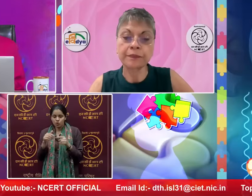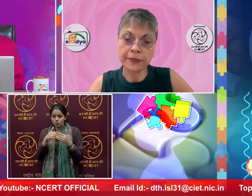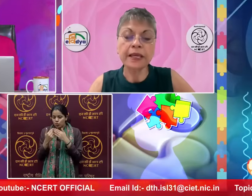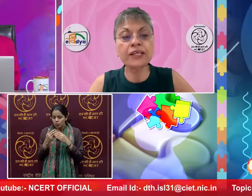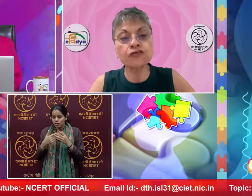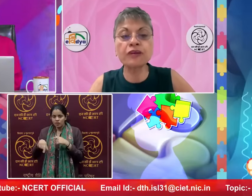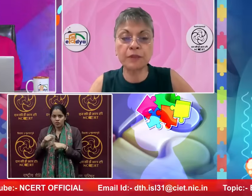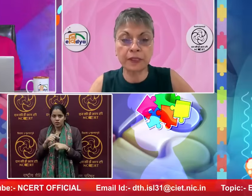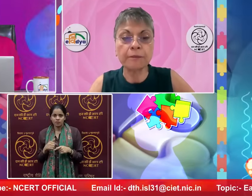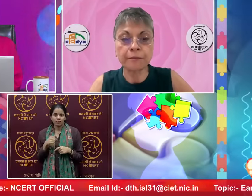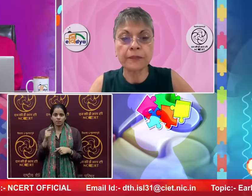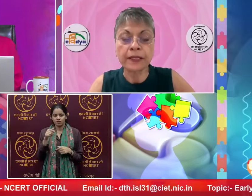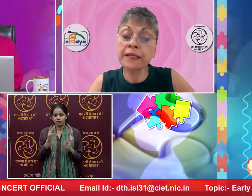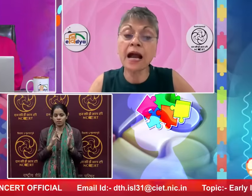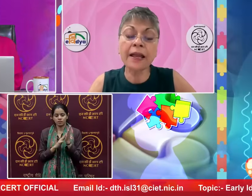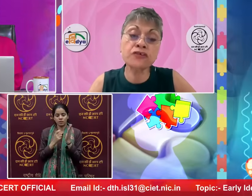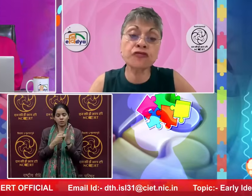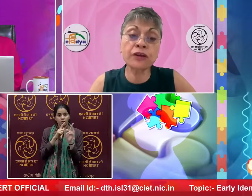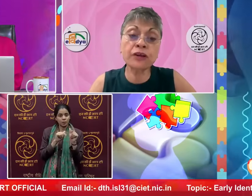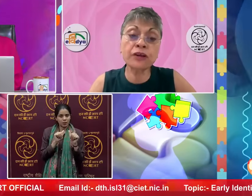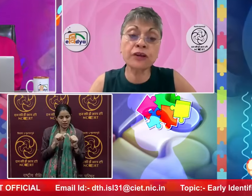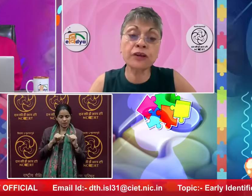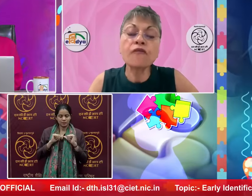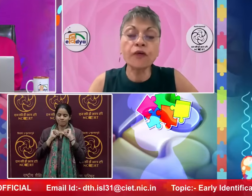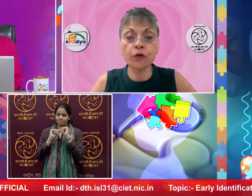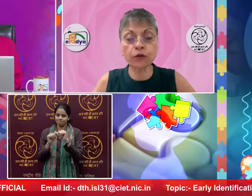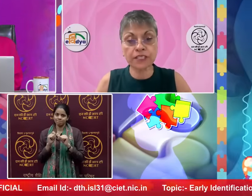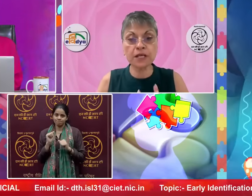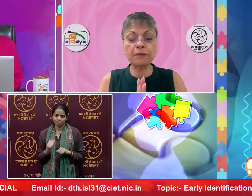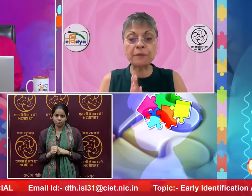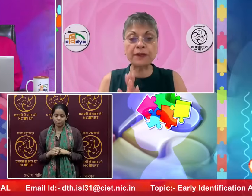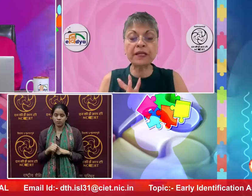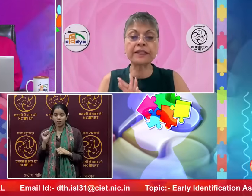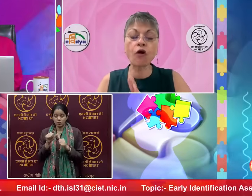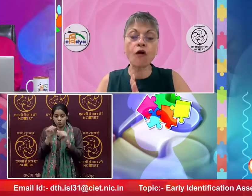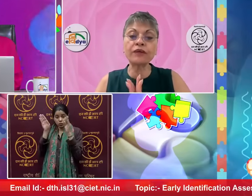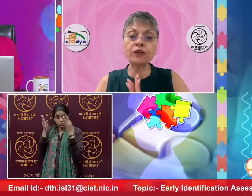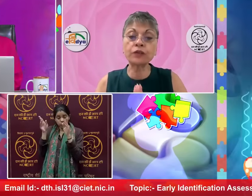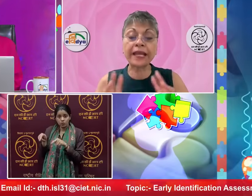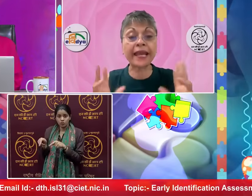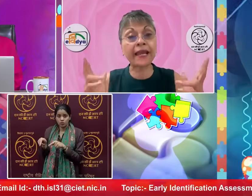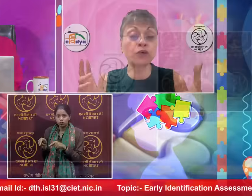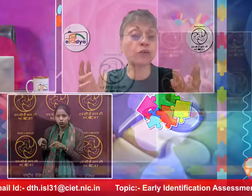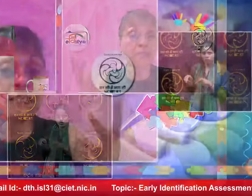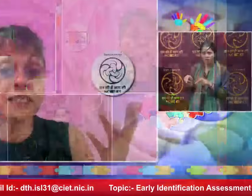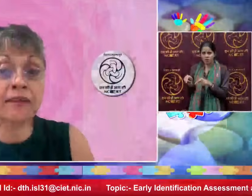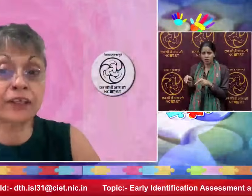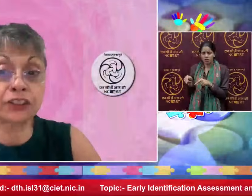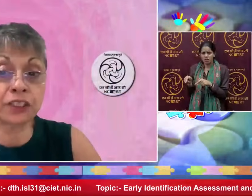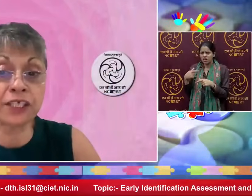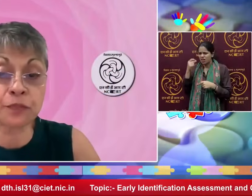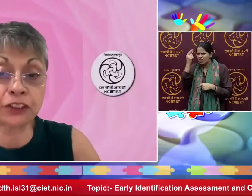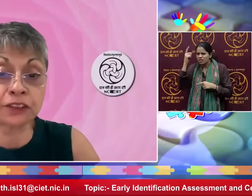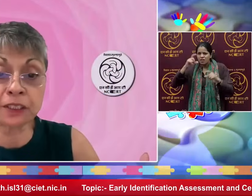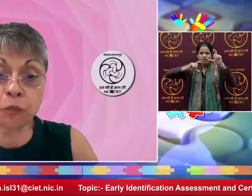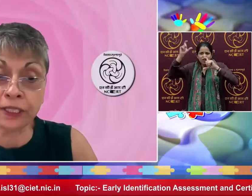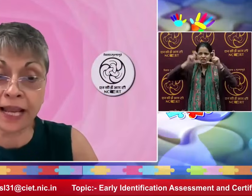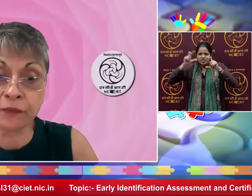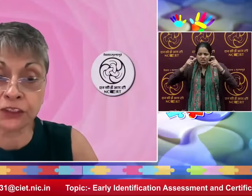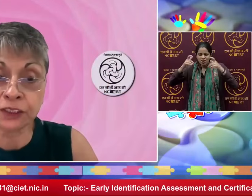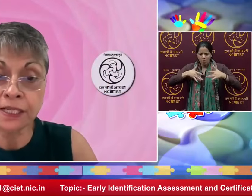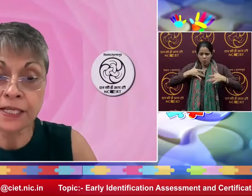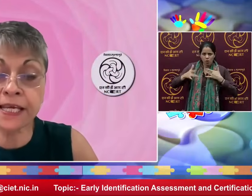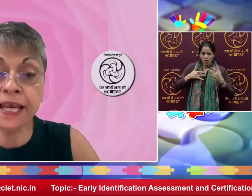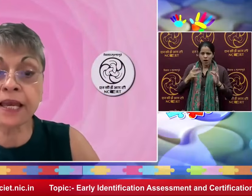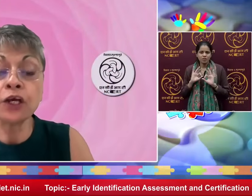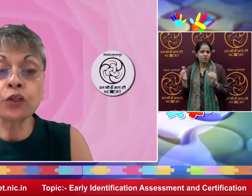have to say about it? Yeah, extremely. See, for autistic people, they often don't understand facial expressions and body